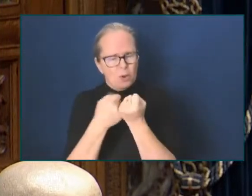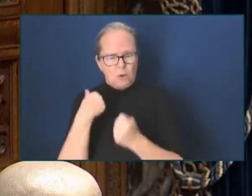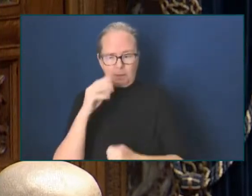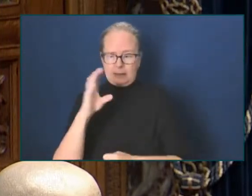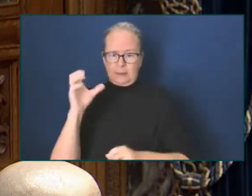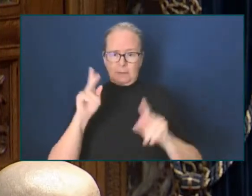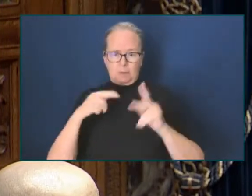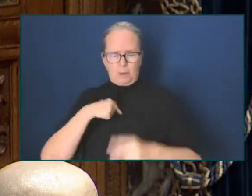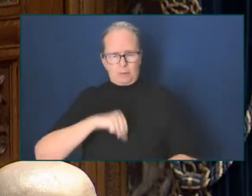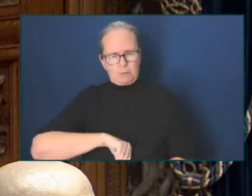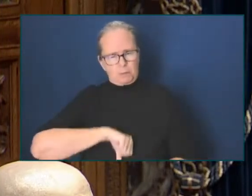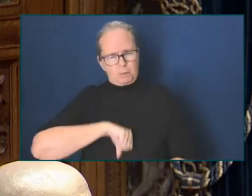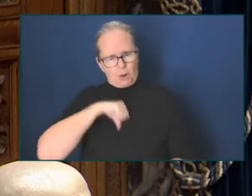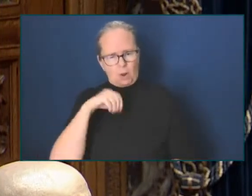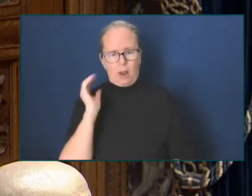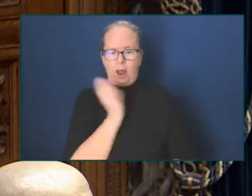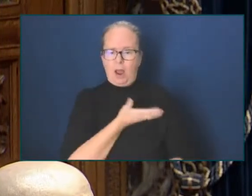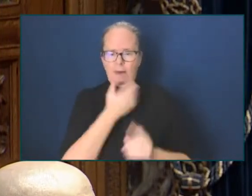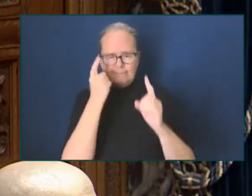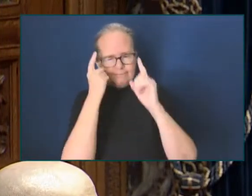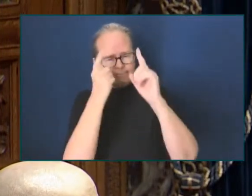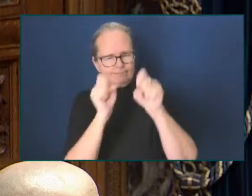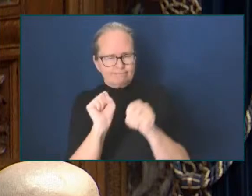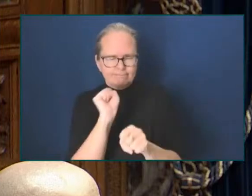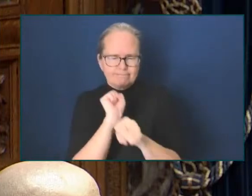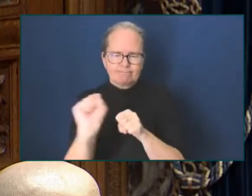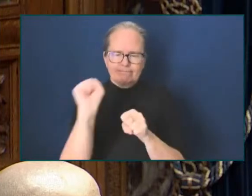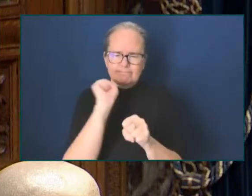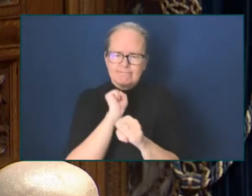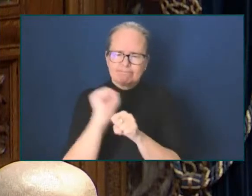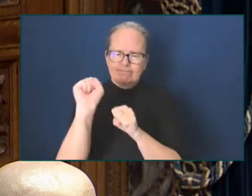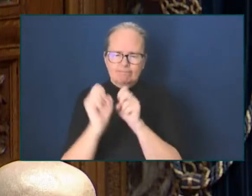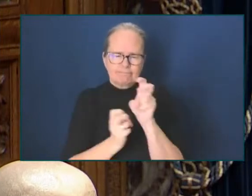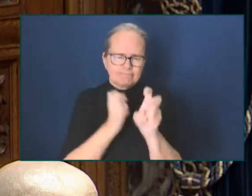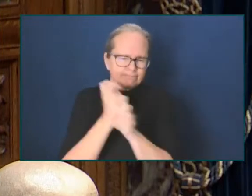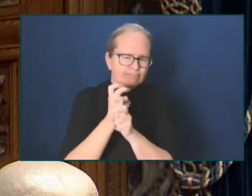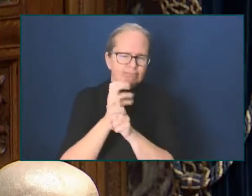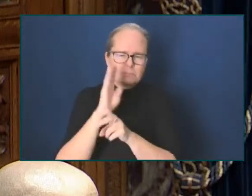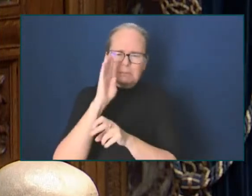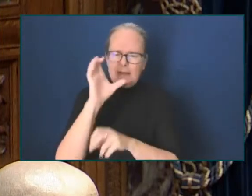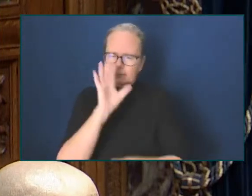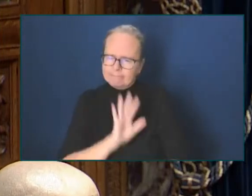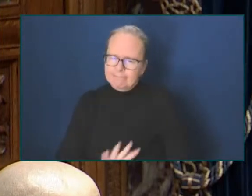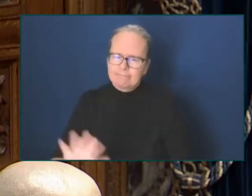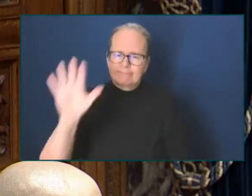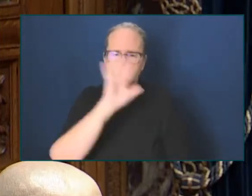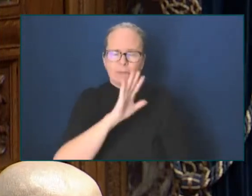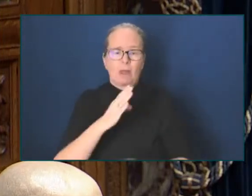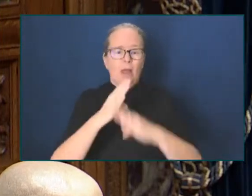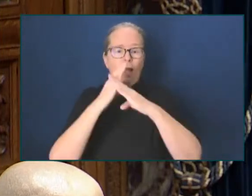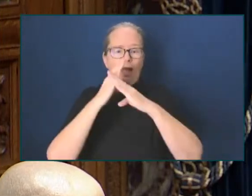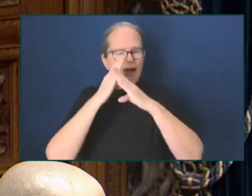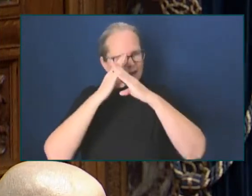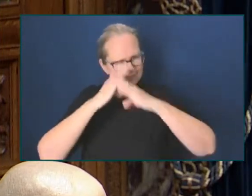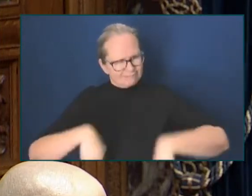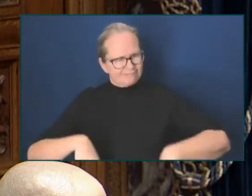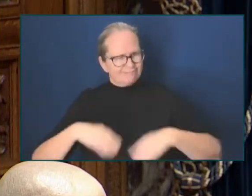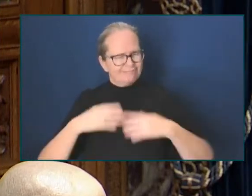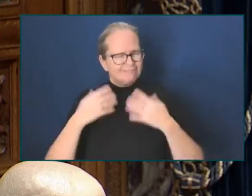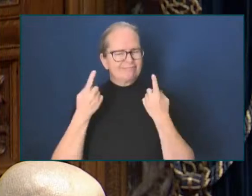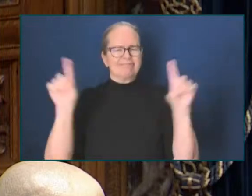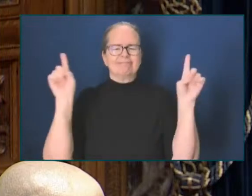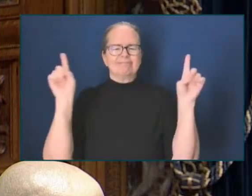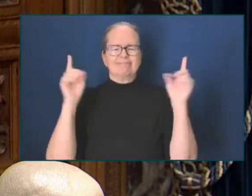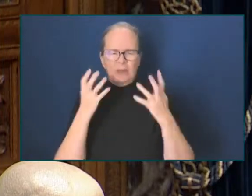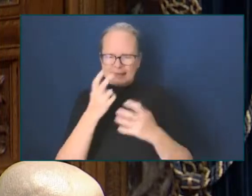at work to build a barrier-free BC, a province with communities and workplaces that are truly accessible and inclusive. I